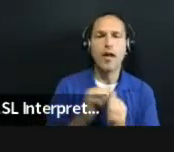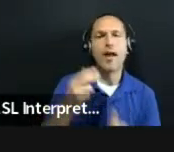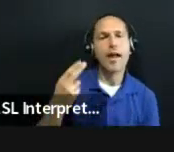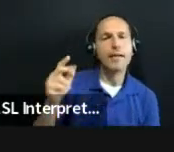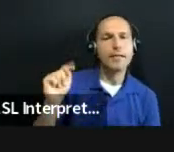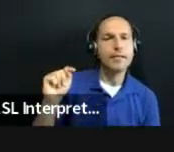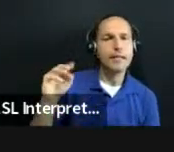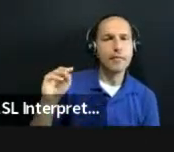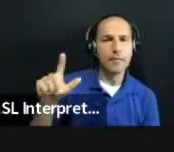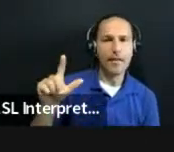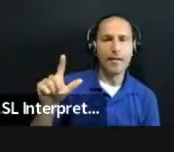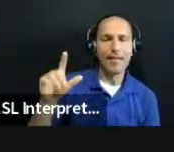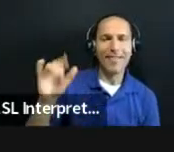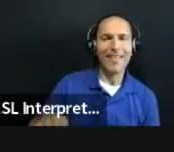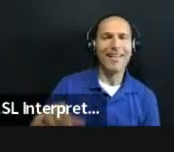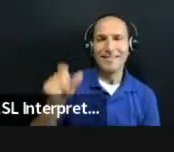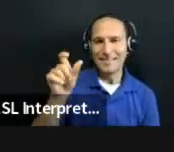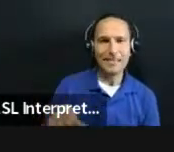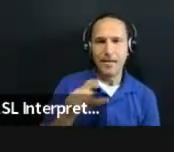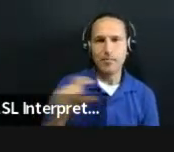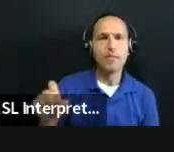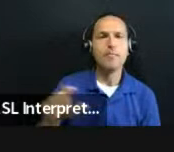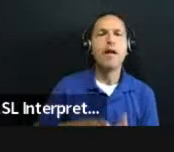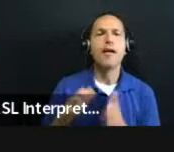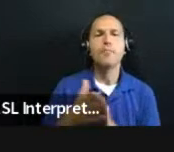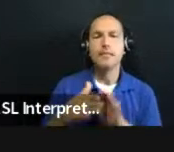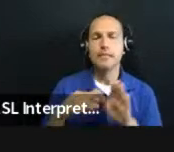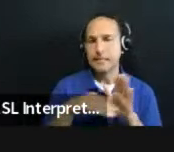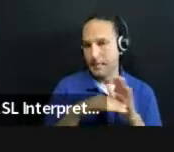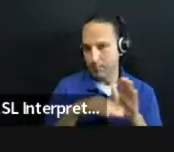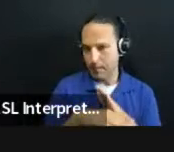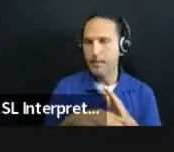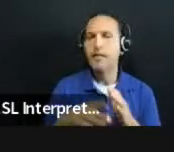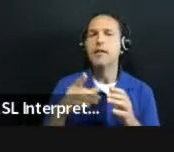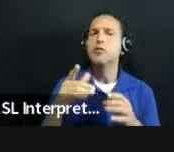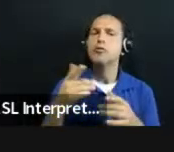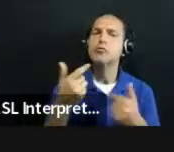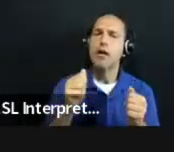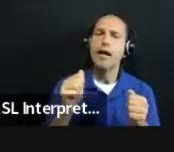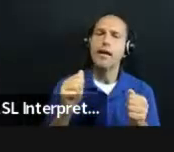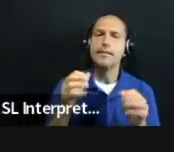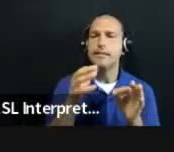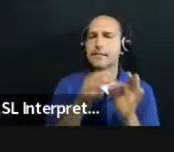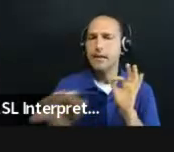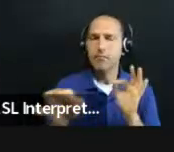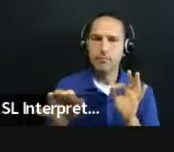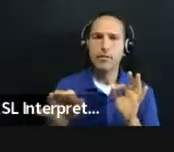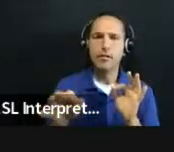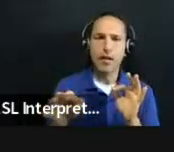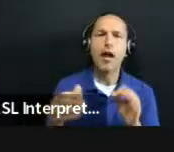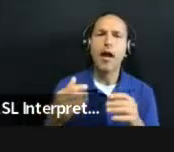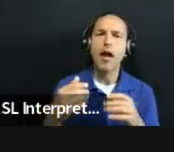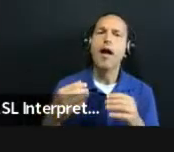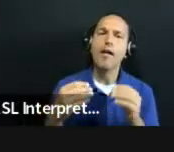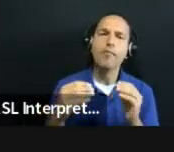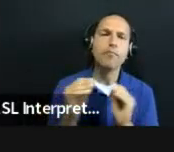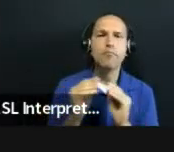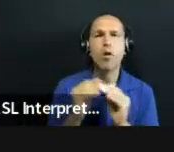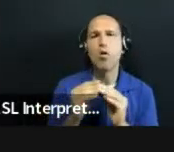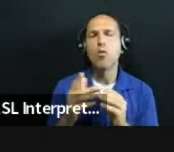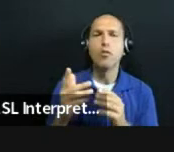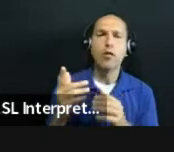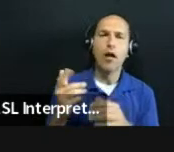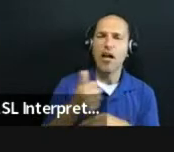HTML table, right, to make it accessible. Of course, we're simplifying here. There are much more subtleties and